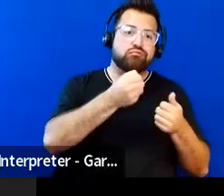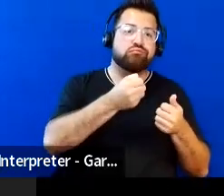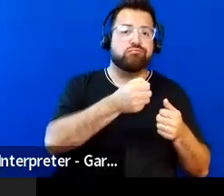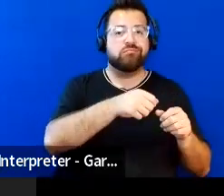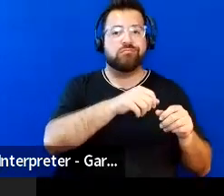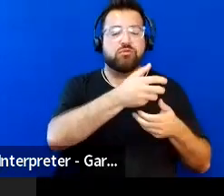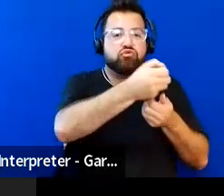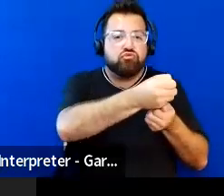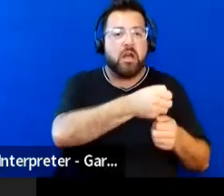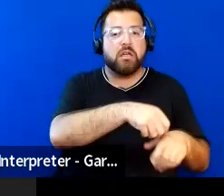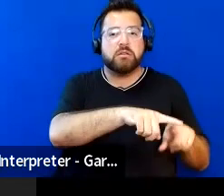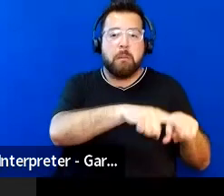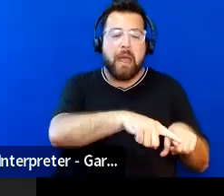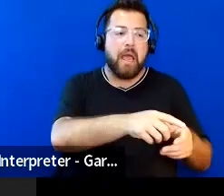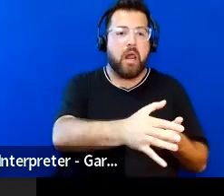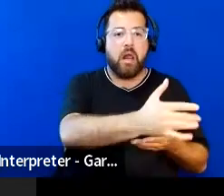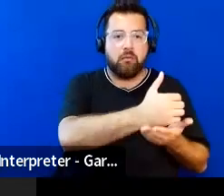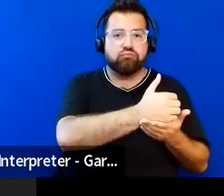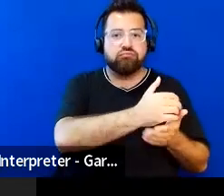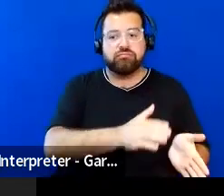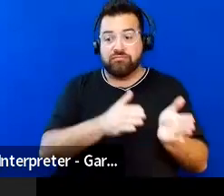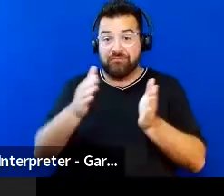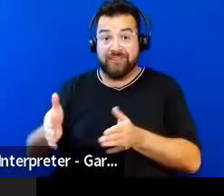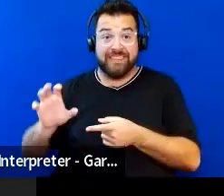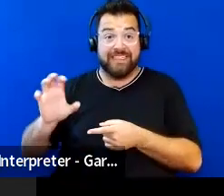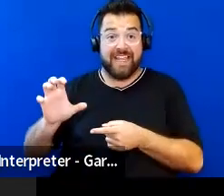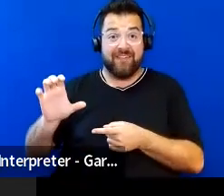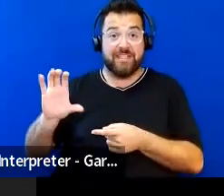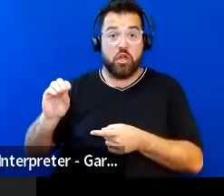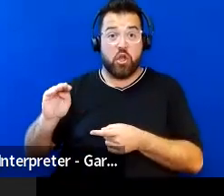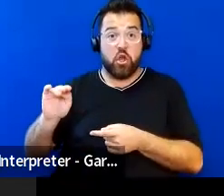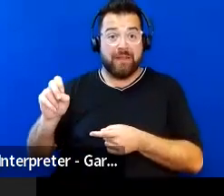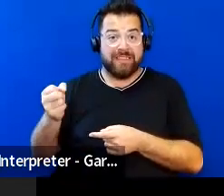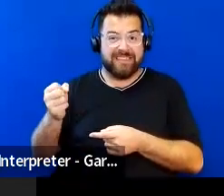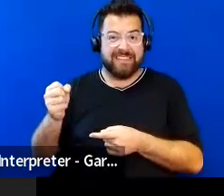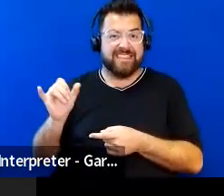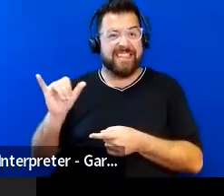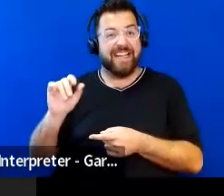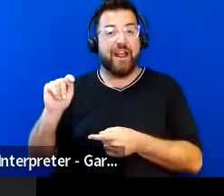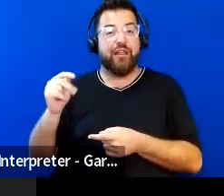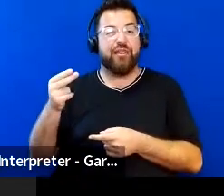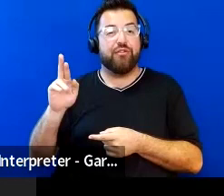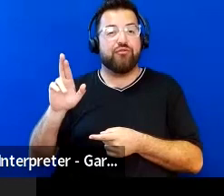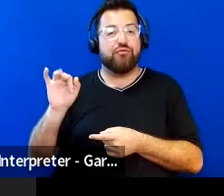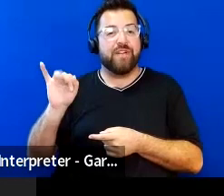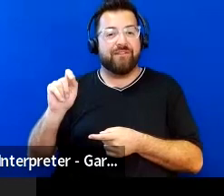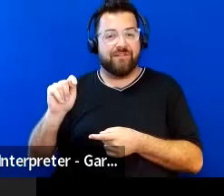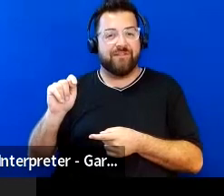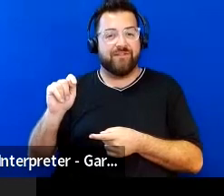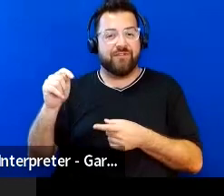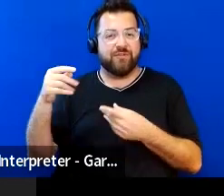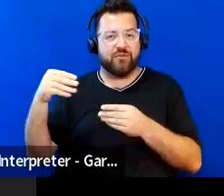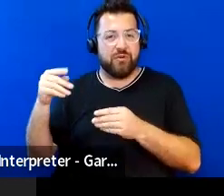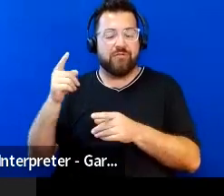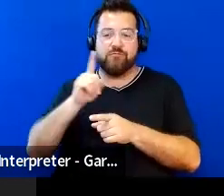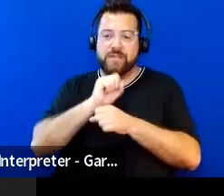really count on is going to be highest quality. Canvas Commons is like a thrift store where you have to really